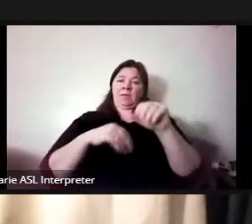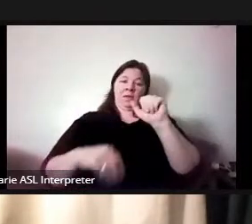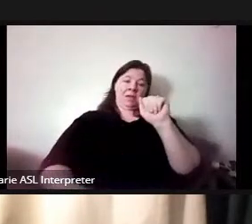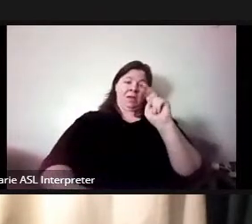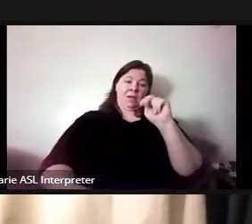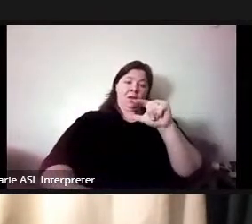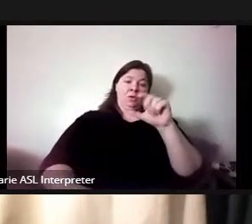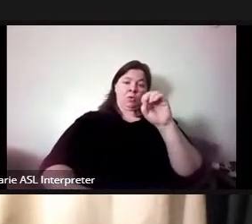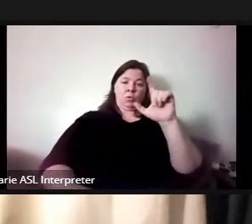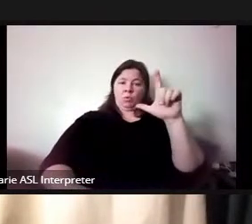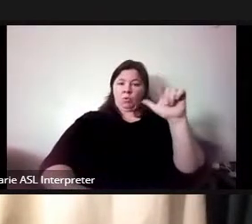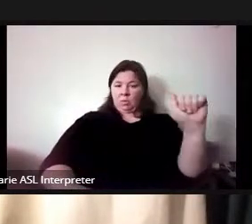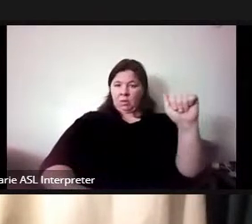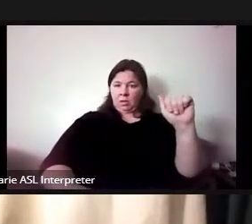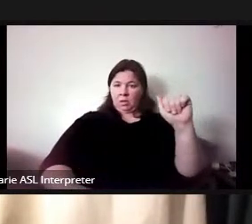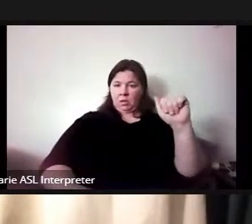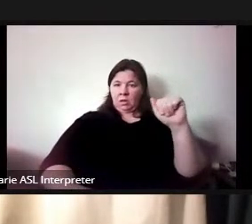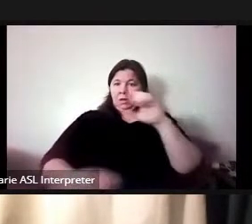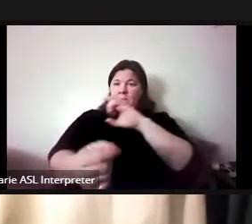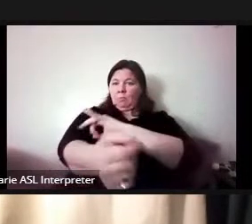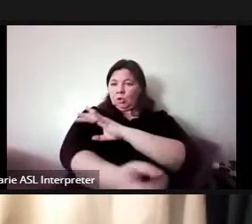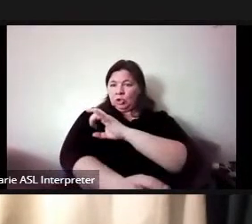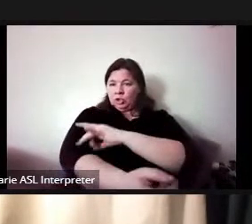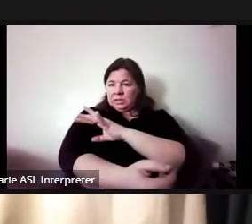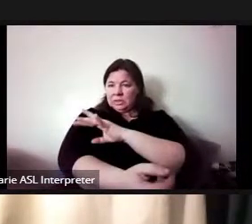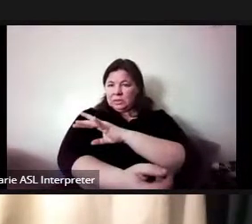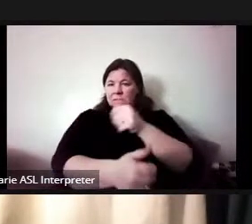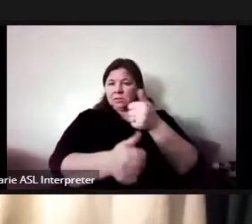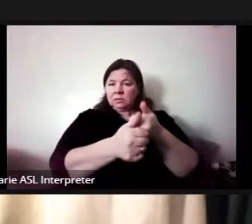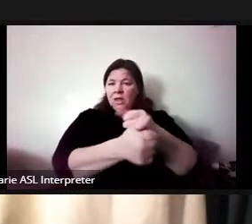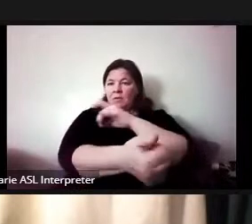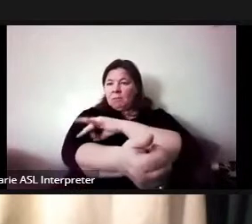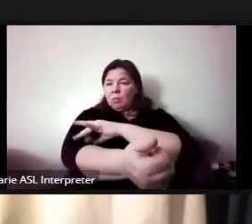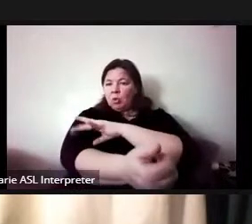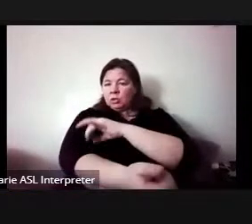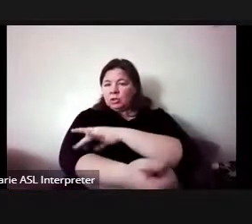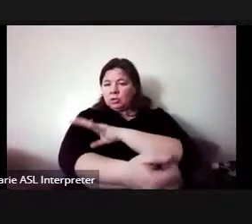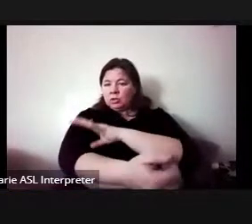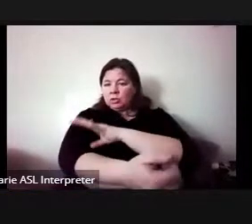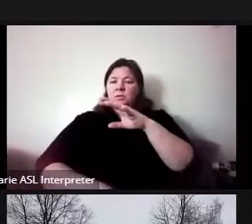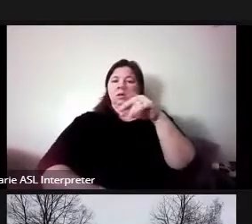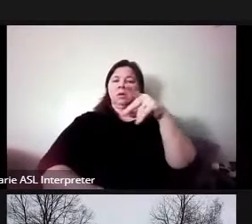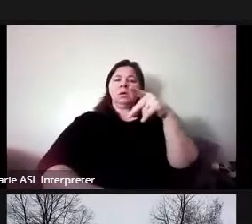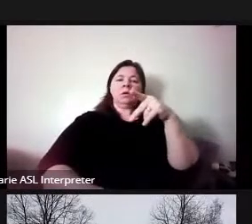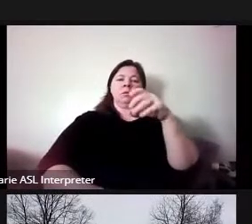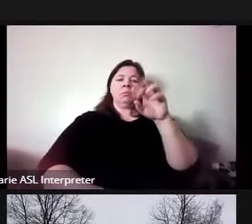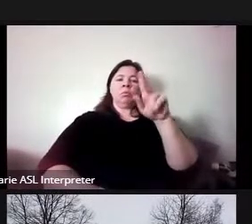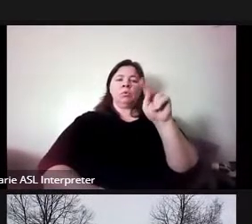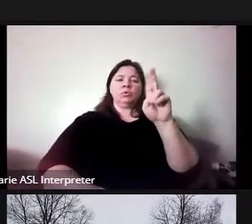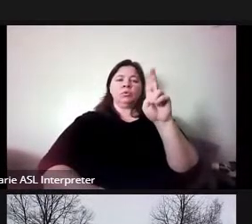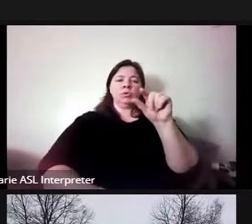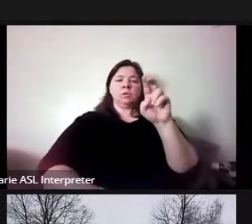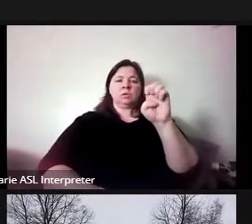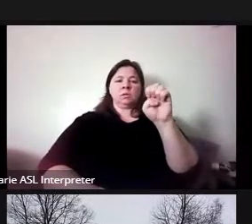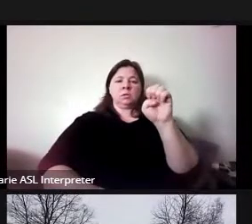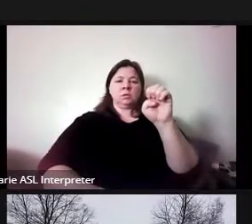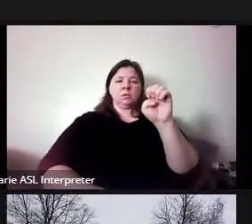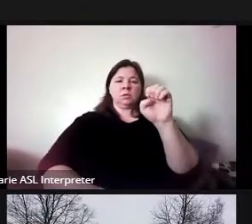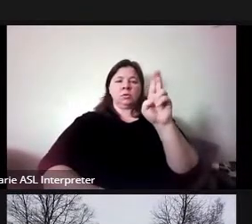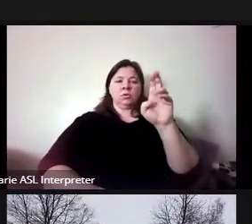I never realized it was Portuguese. I always thought it was an English-speaking country like most of Africa